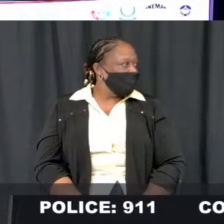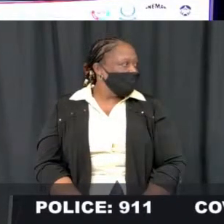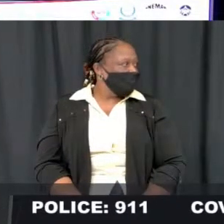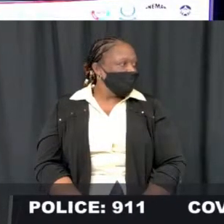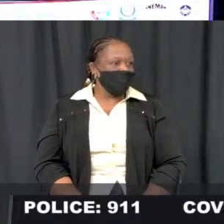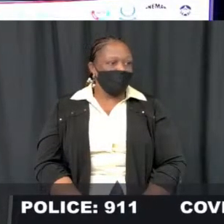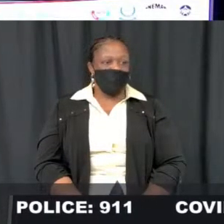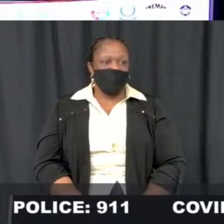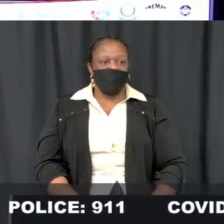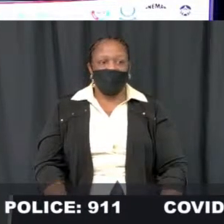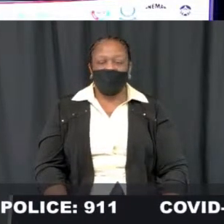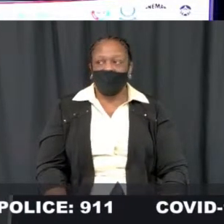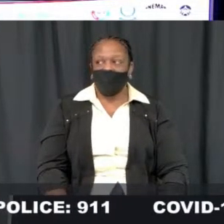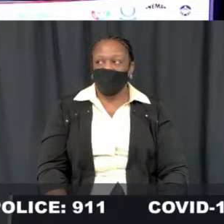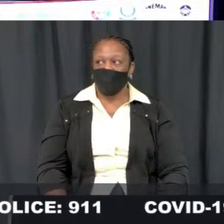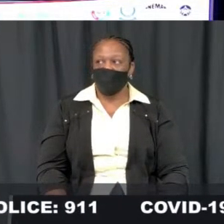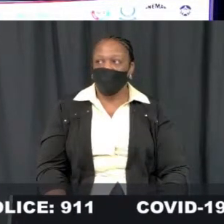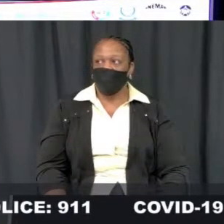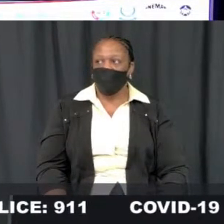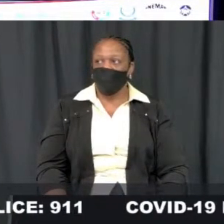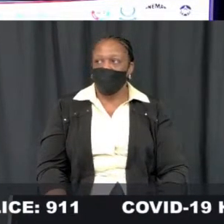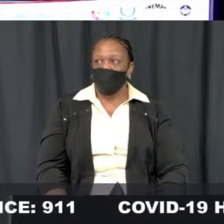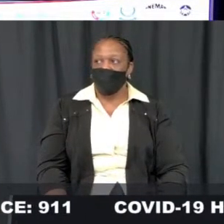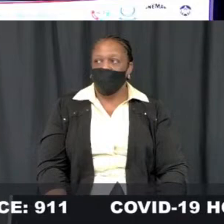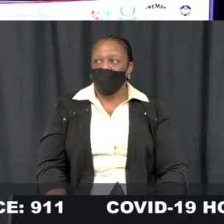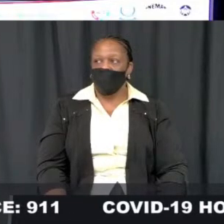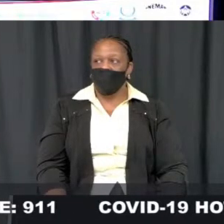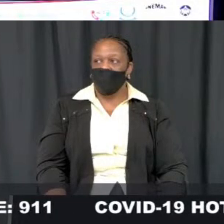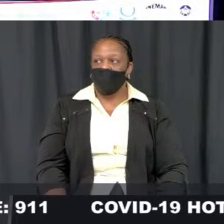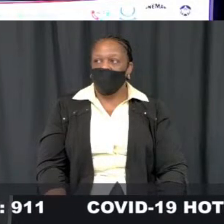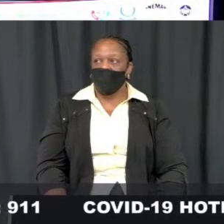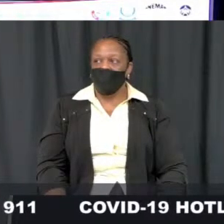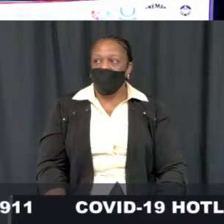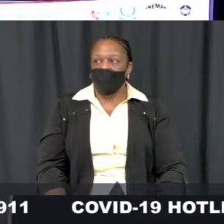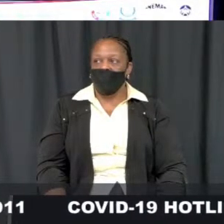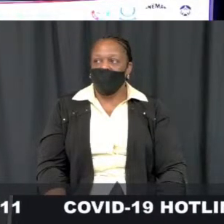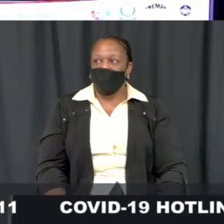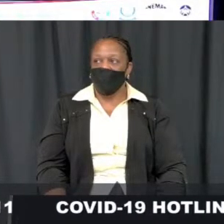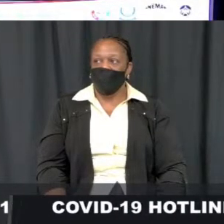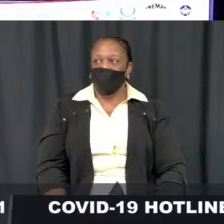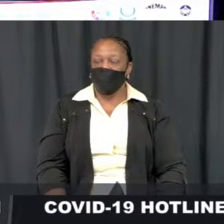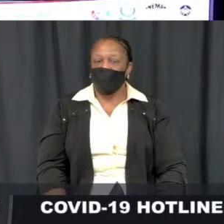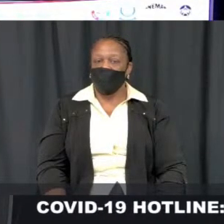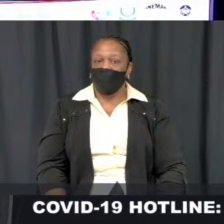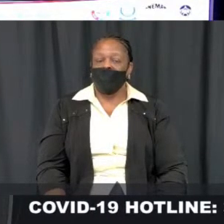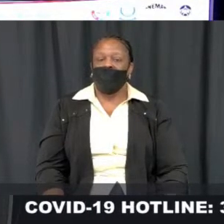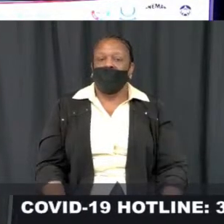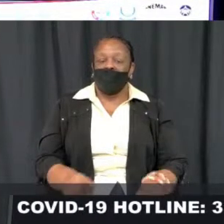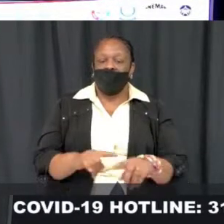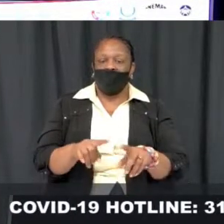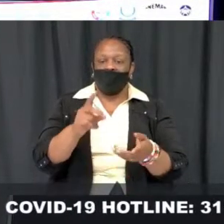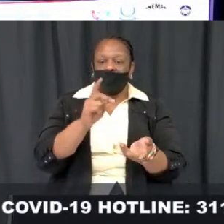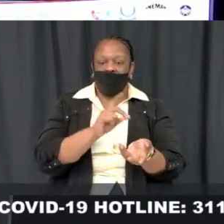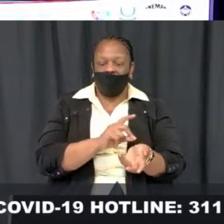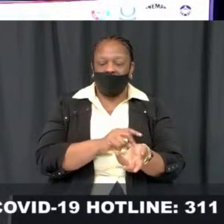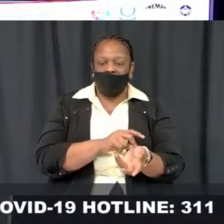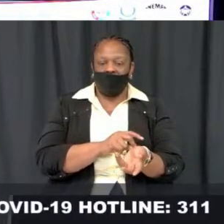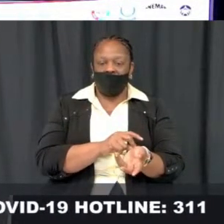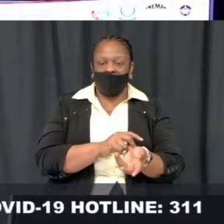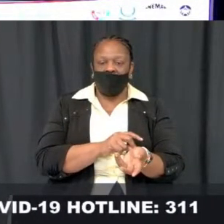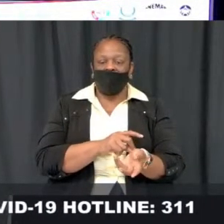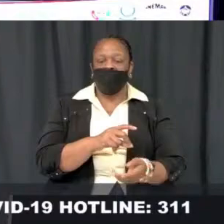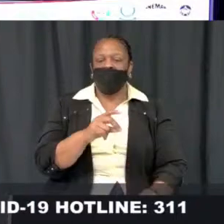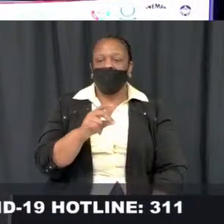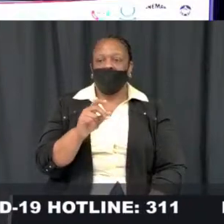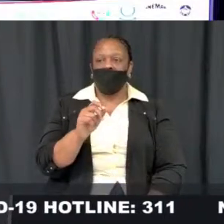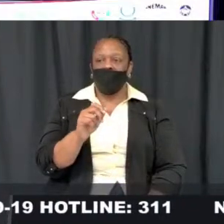region, in a very competitive market. You also have Dr. Judy Nisbet, Mr. Brian Dyer, Mr.